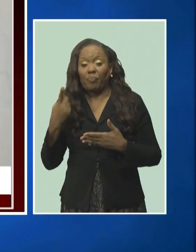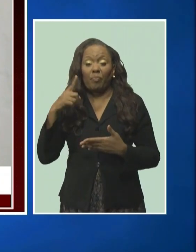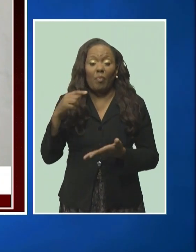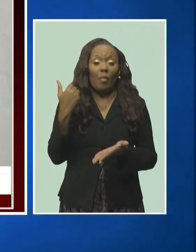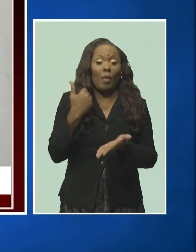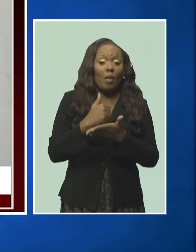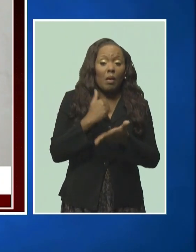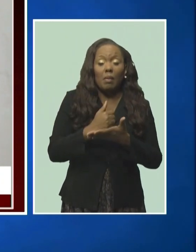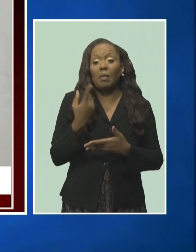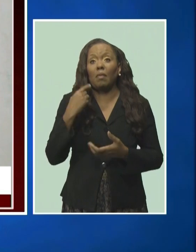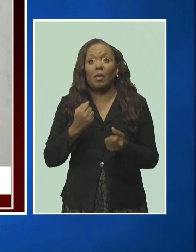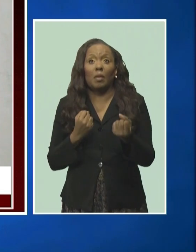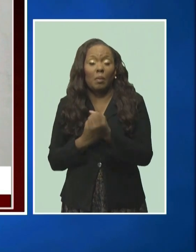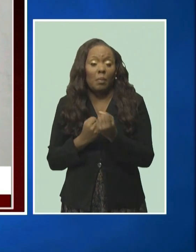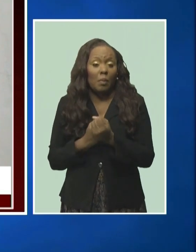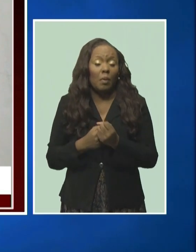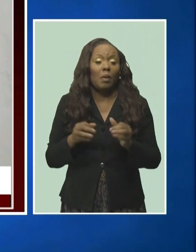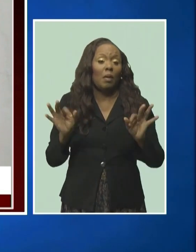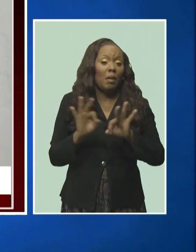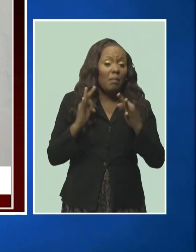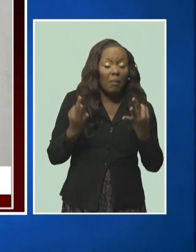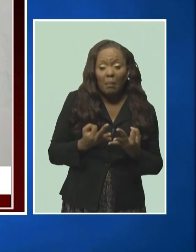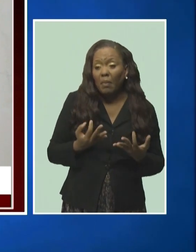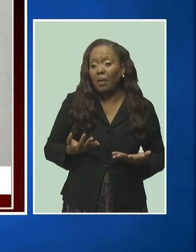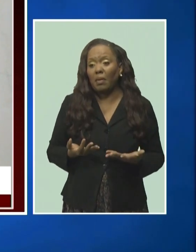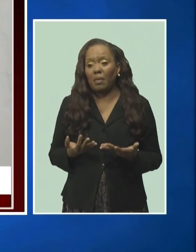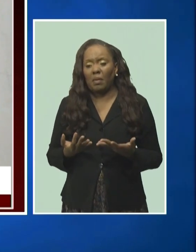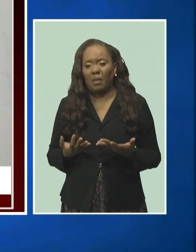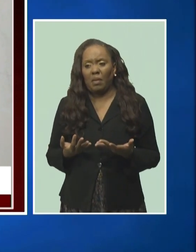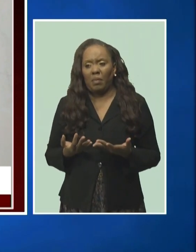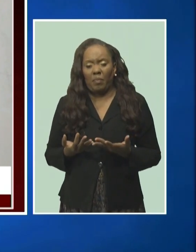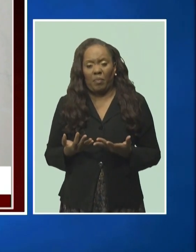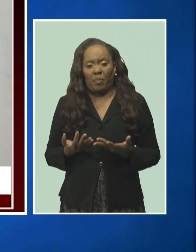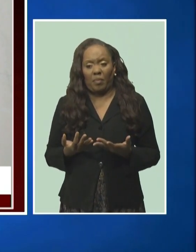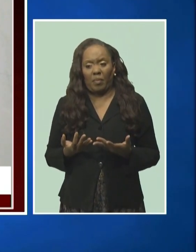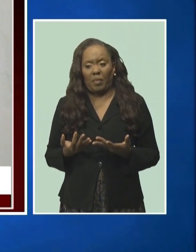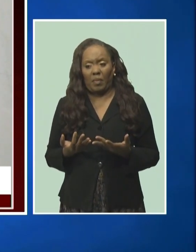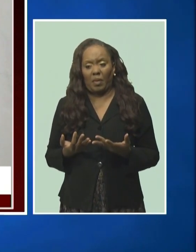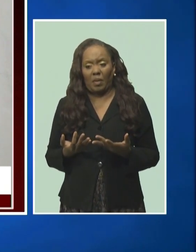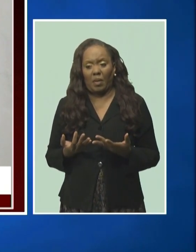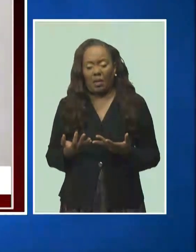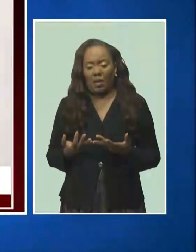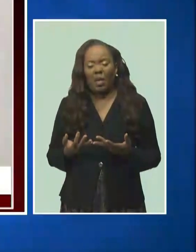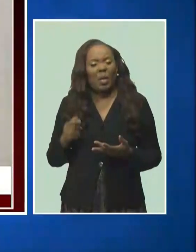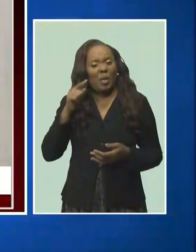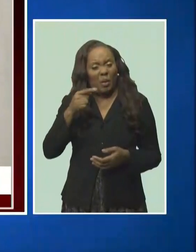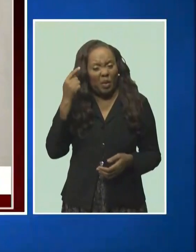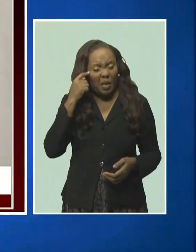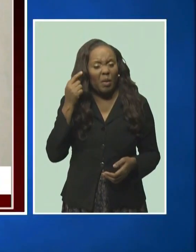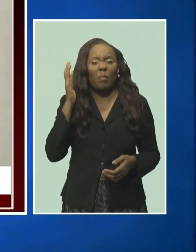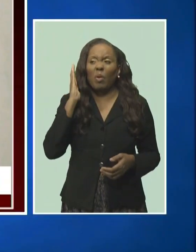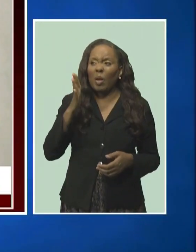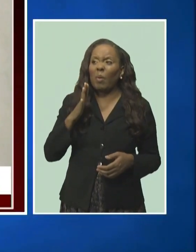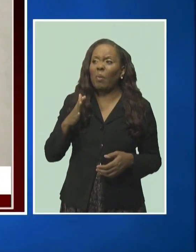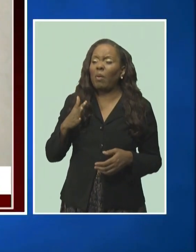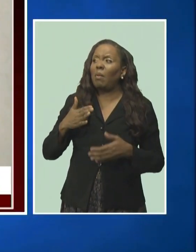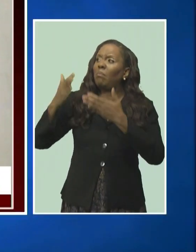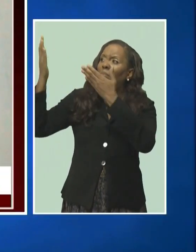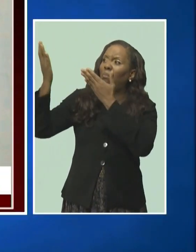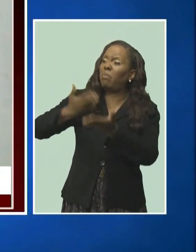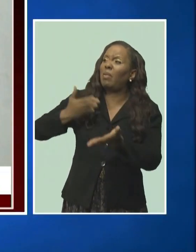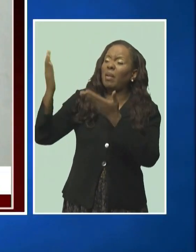in accessing some herbs, fruits and vegetables, while the chicken supply is expected to be close to normal. Chief